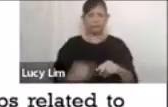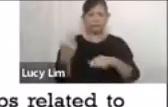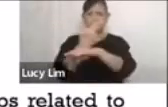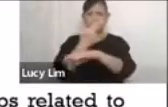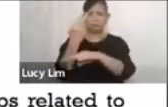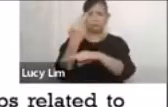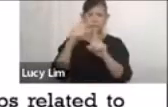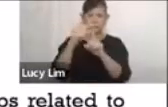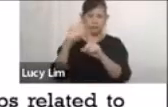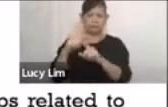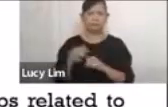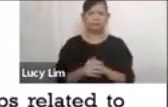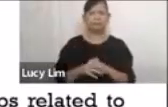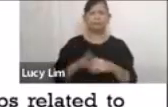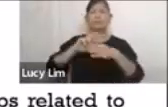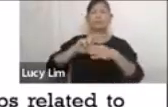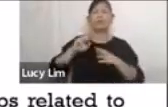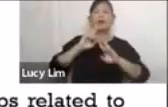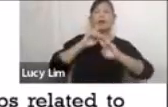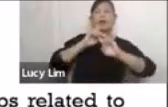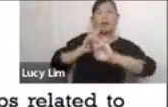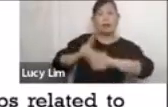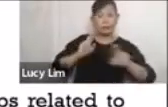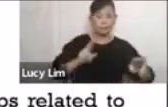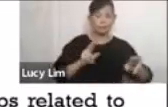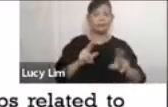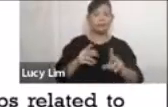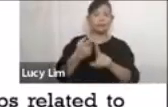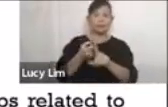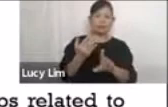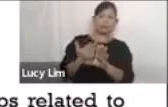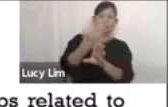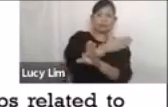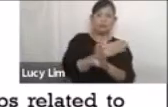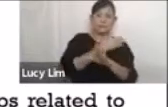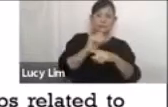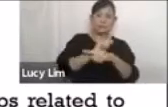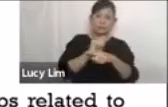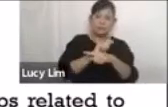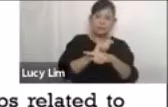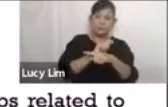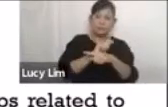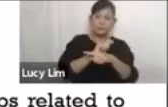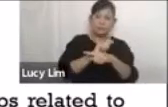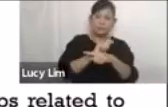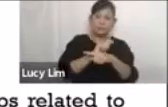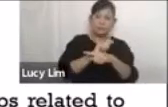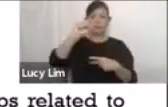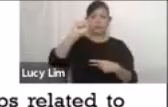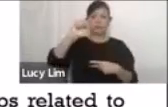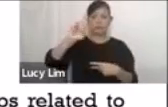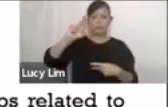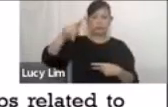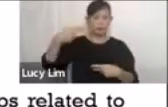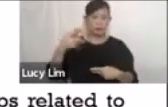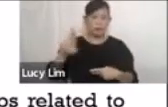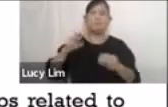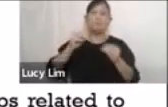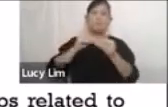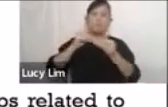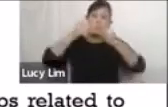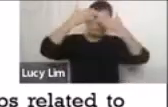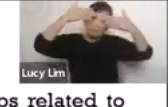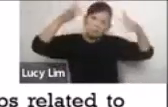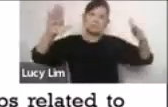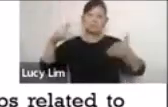Respondents with prior participation in trainings or workshops related to sexual and reproductive health were more open to the discussion on